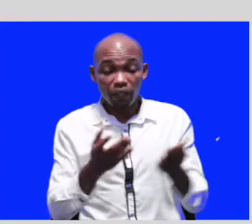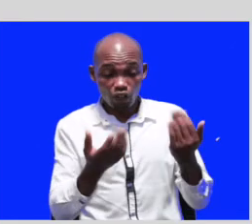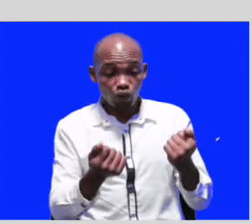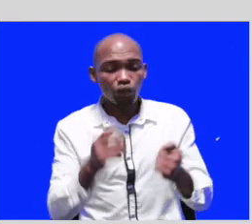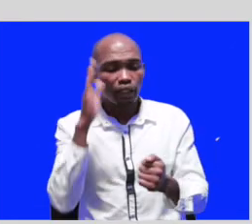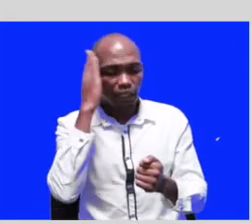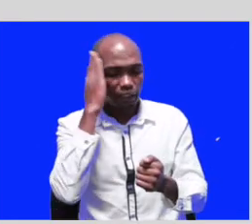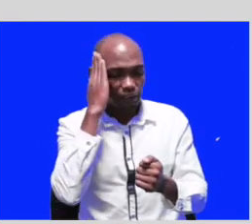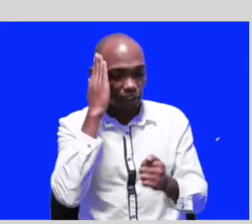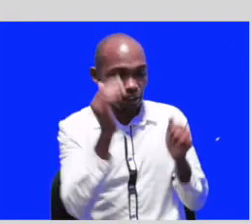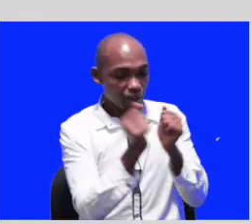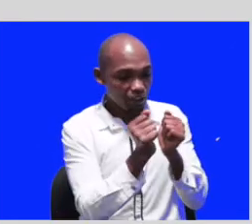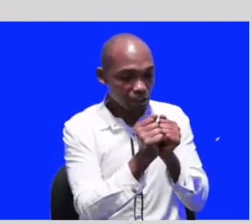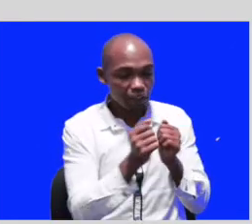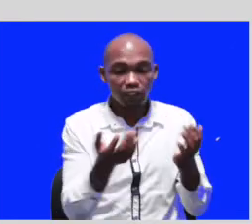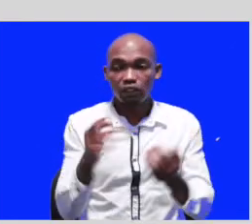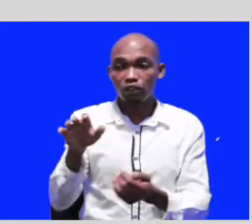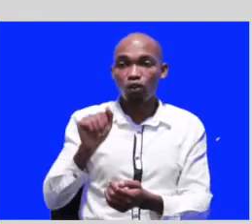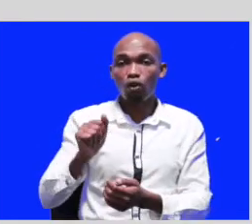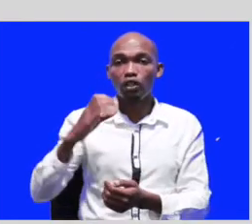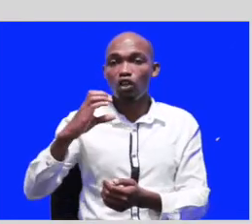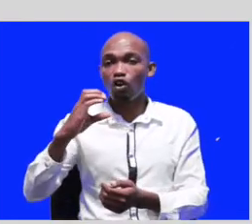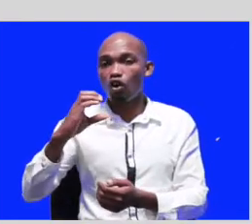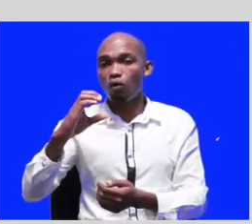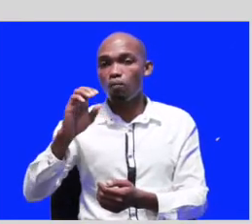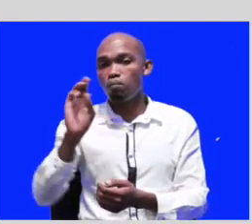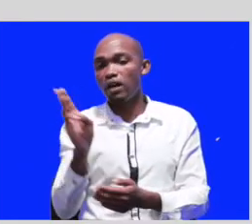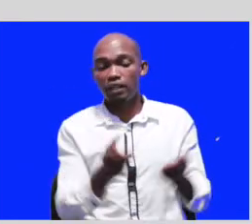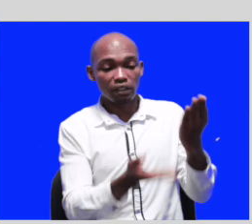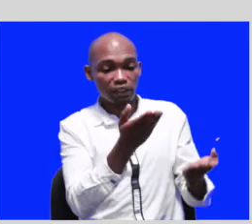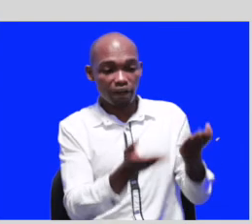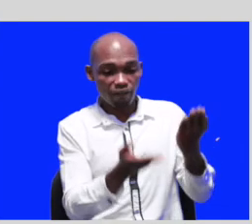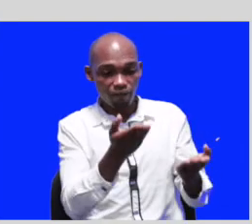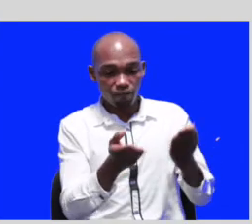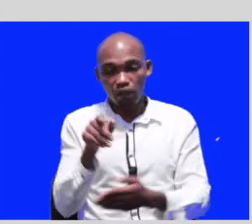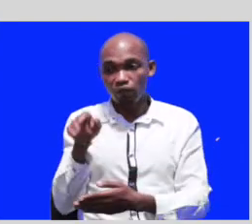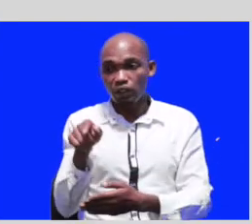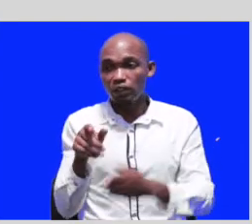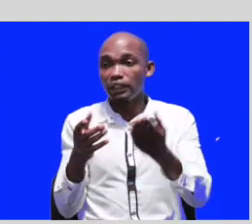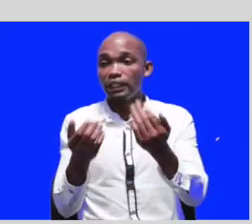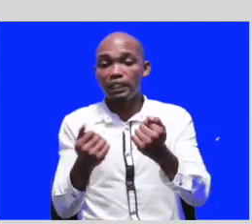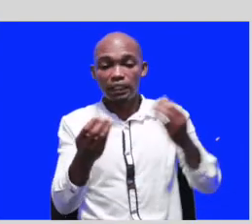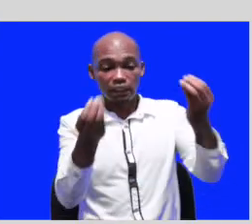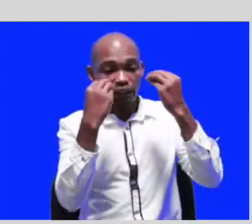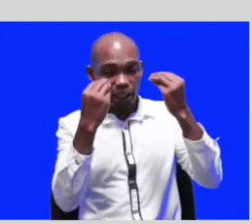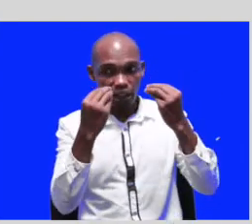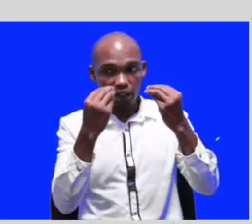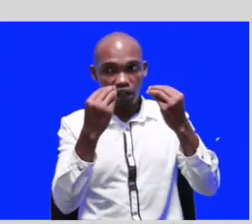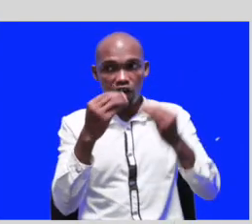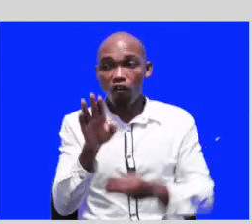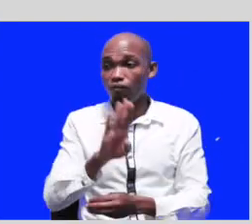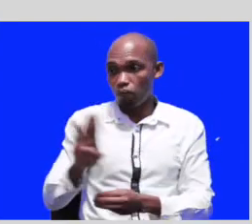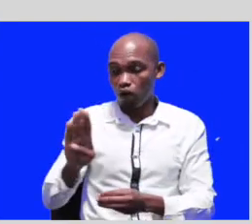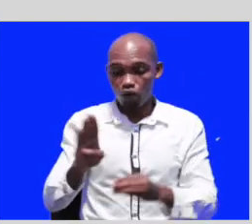Comparative anatomy is the study of biological structures in different organisms. The scientists look at structures